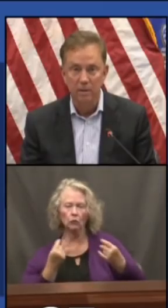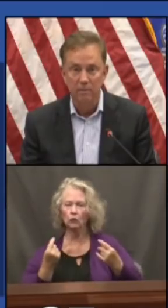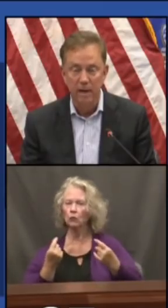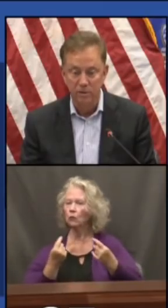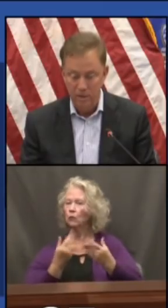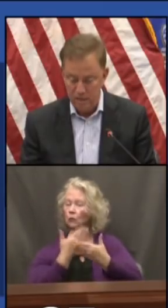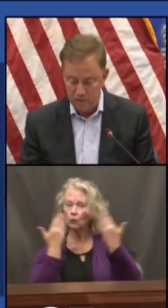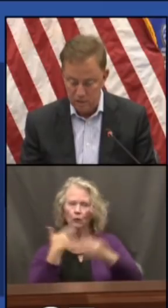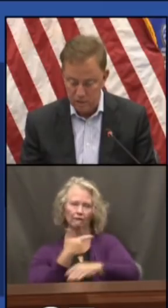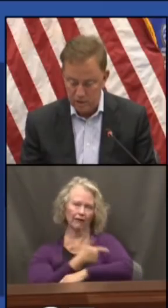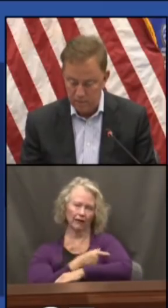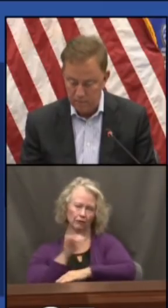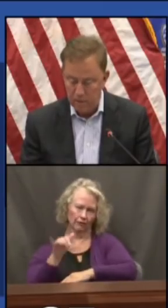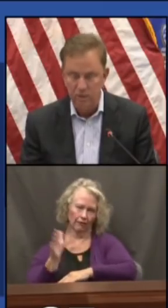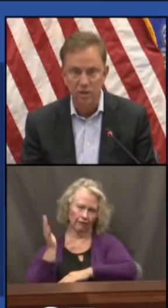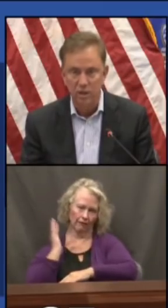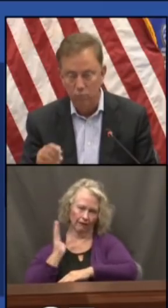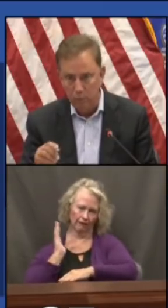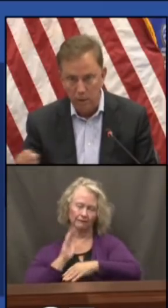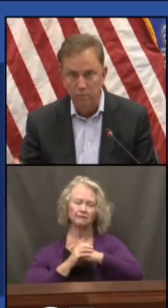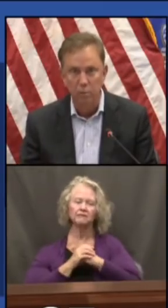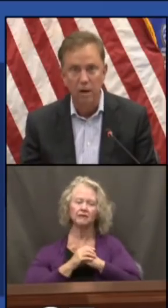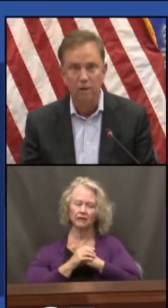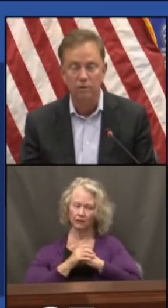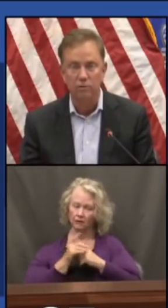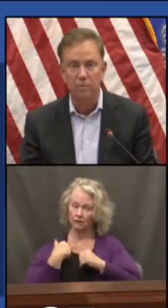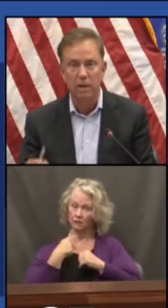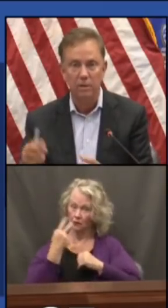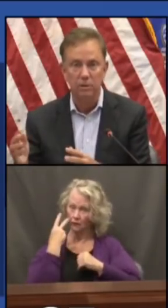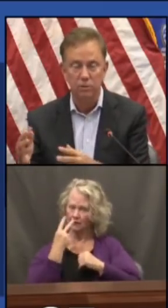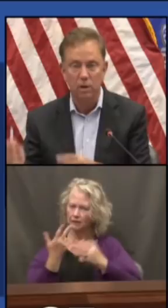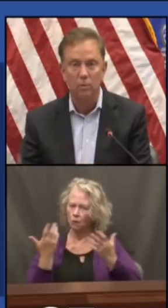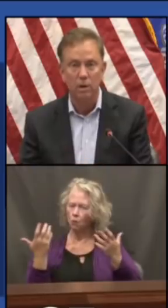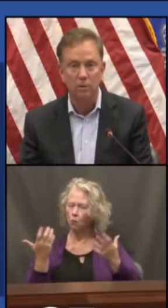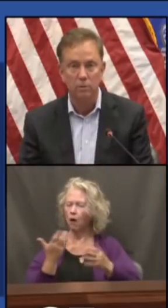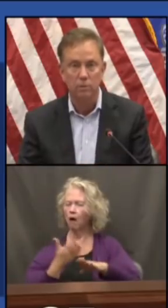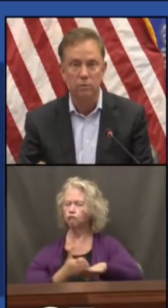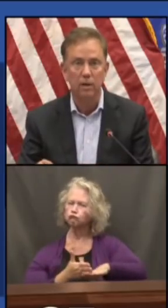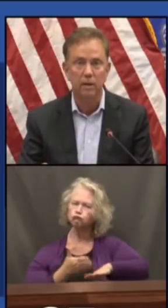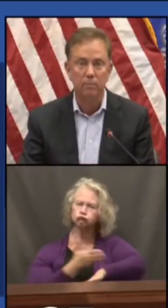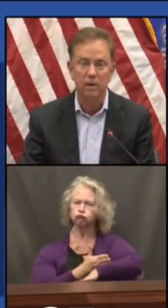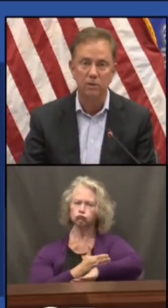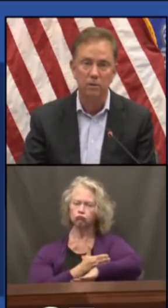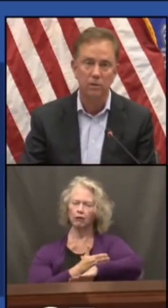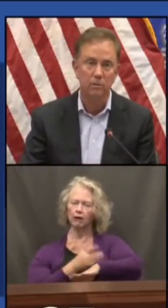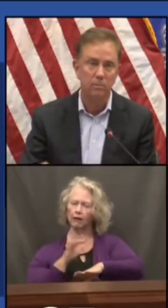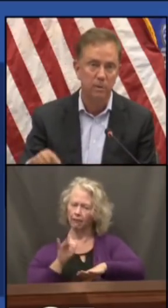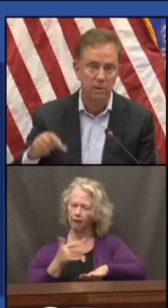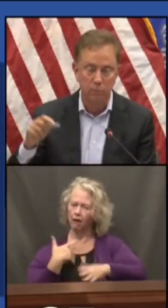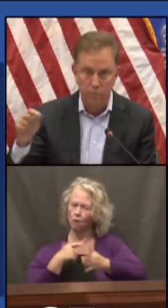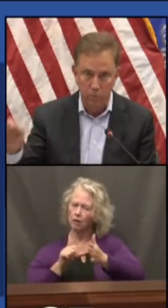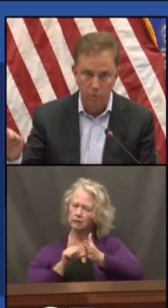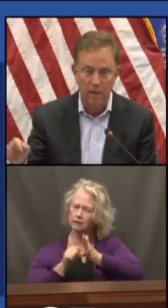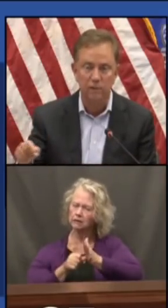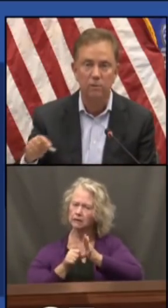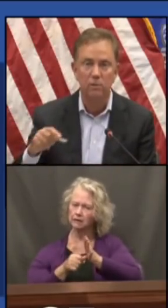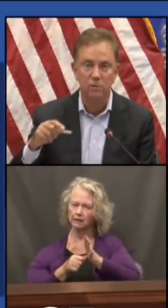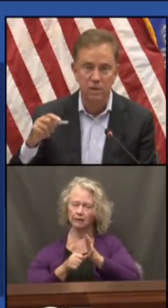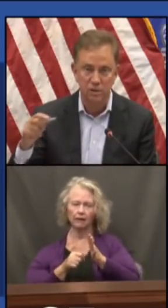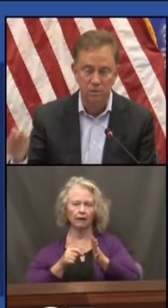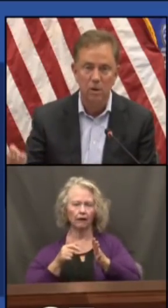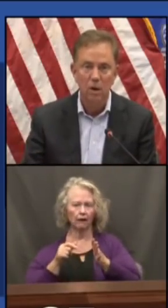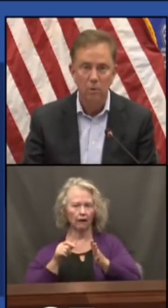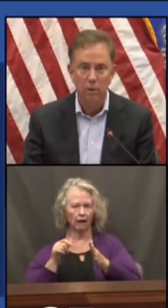any vaccinations. You can see the relative progress we've made, which is what I want to try and impress on you compared to where we were last